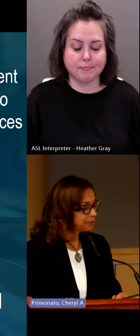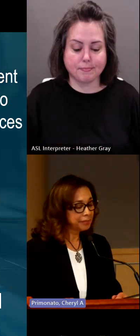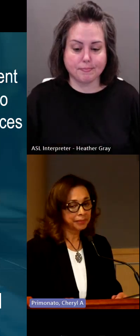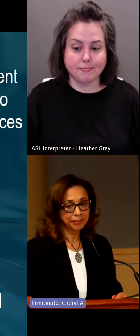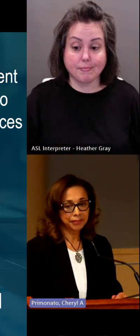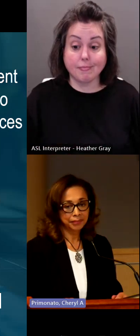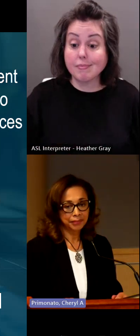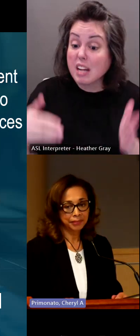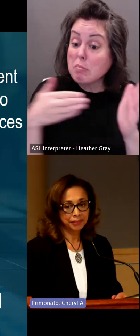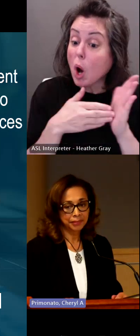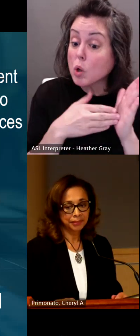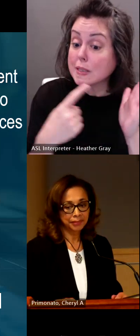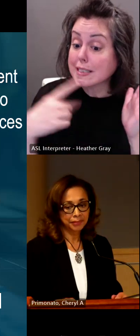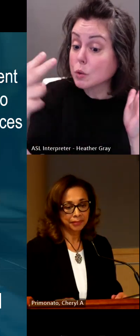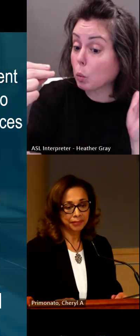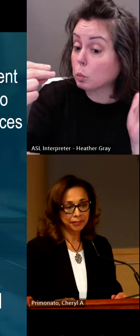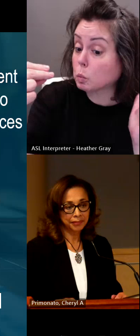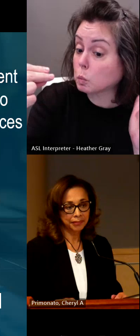any opposed?